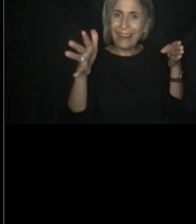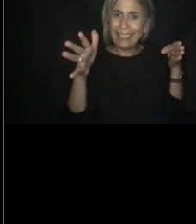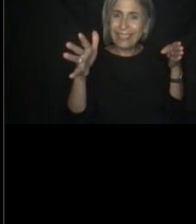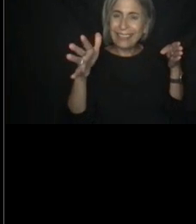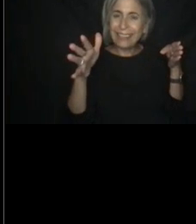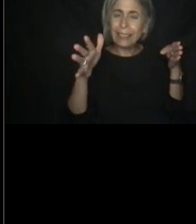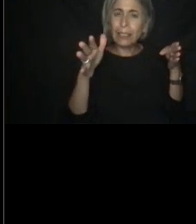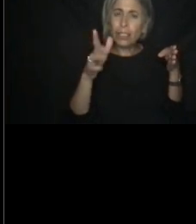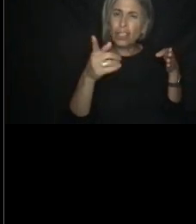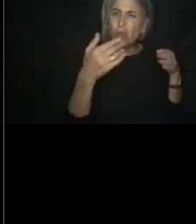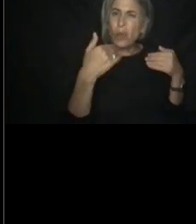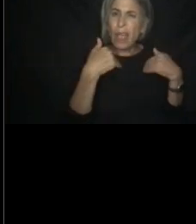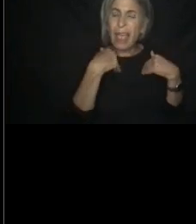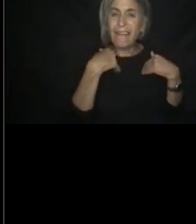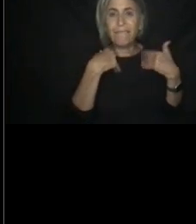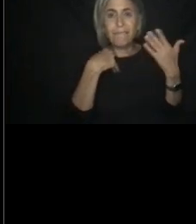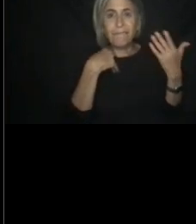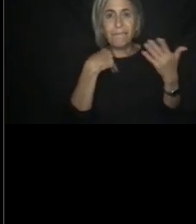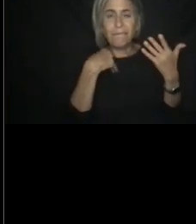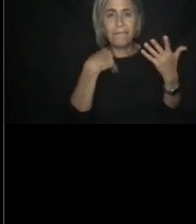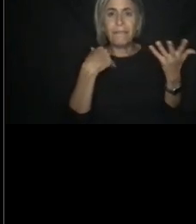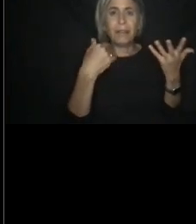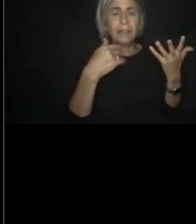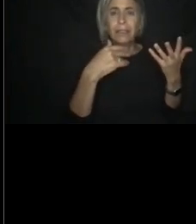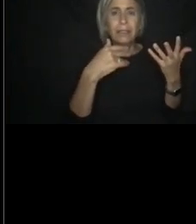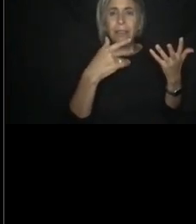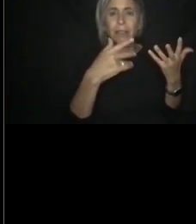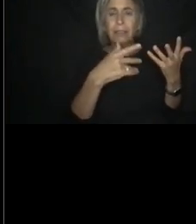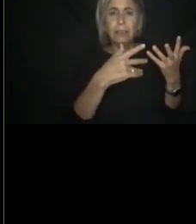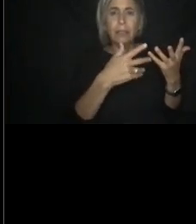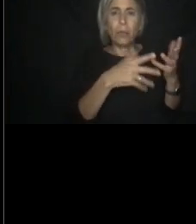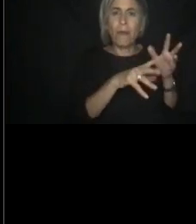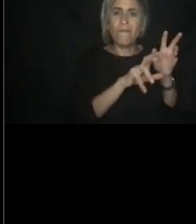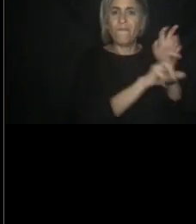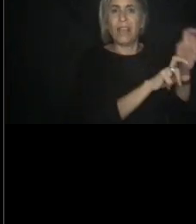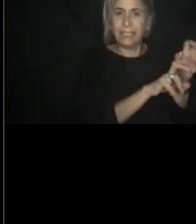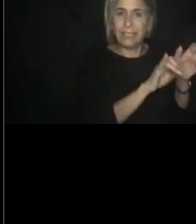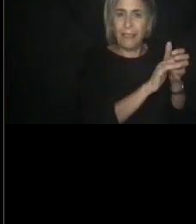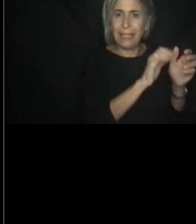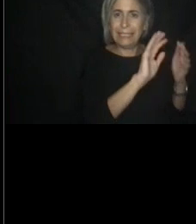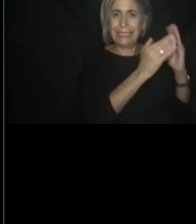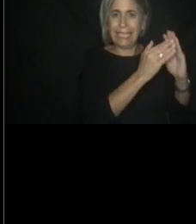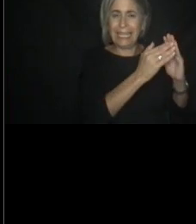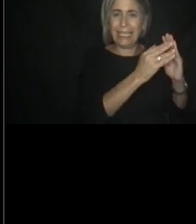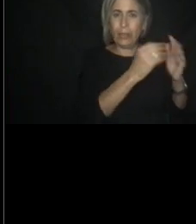some, you're a stakeholder in our city. You're going to make decisions, not just on,